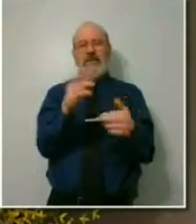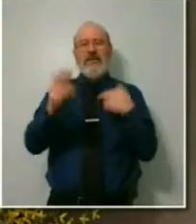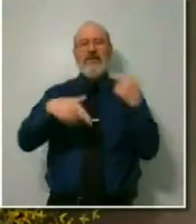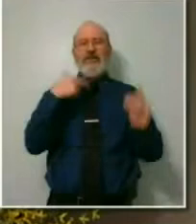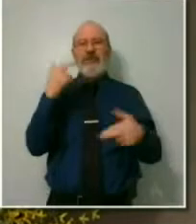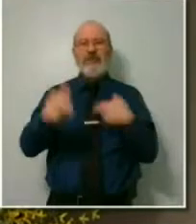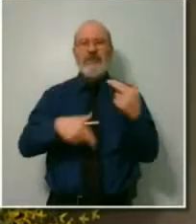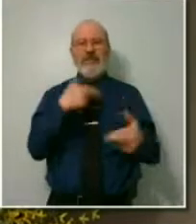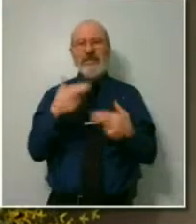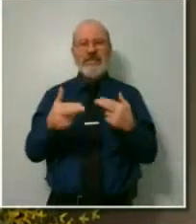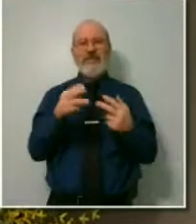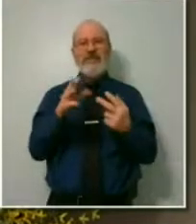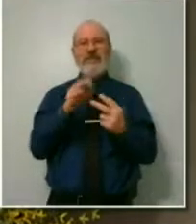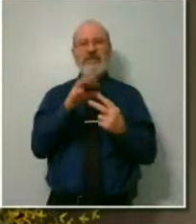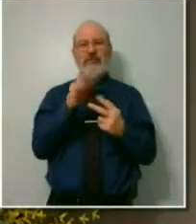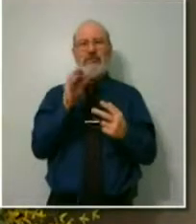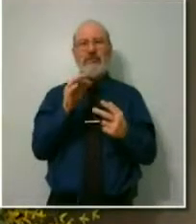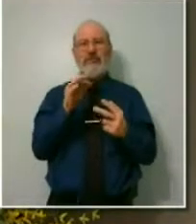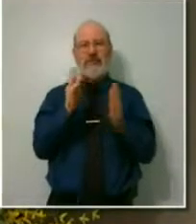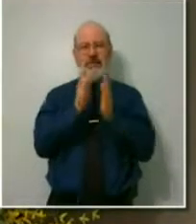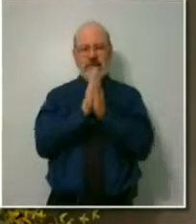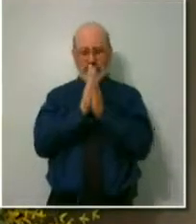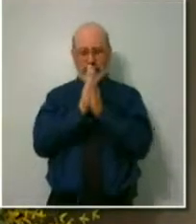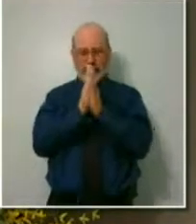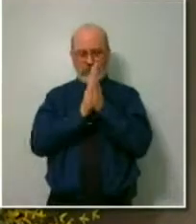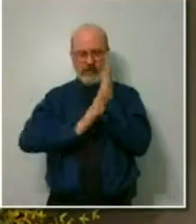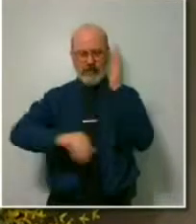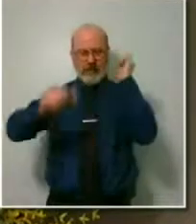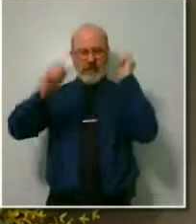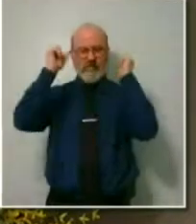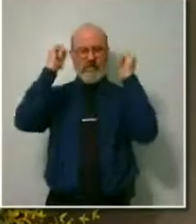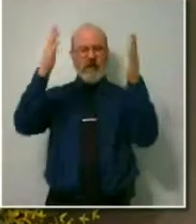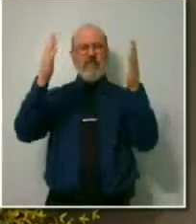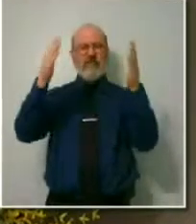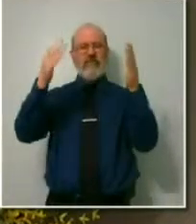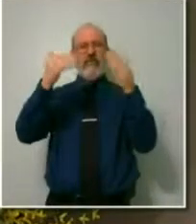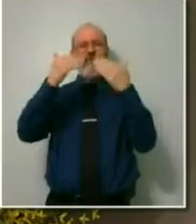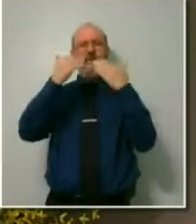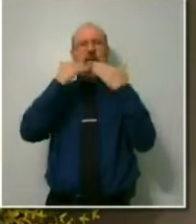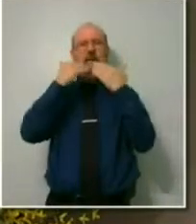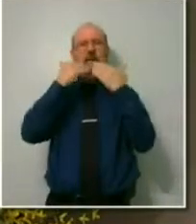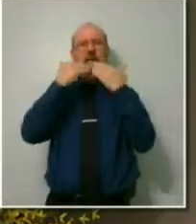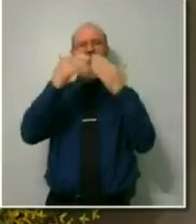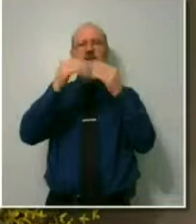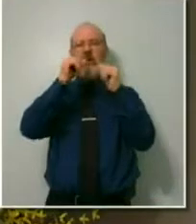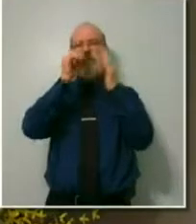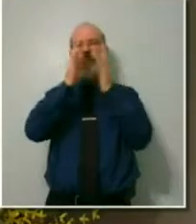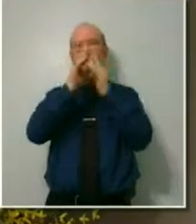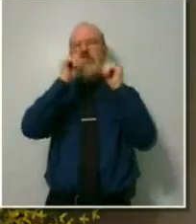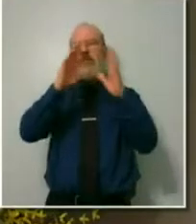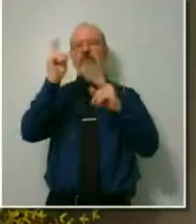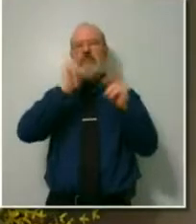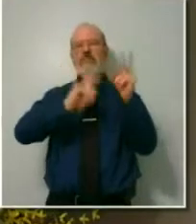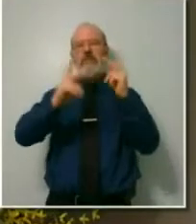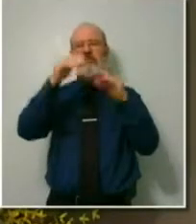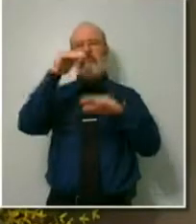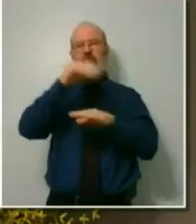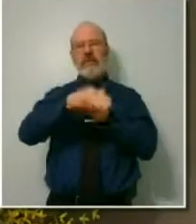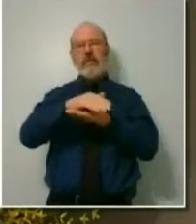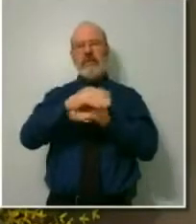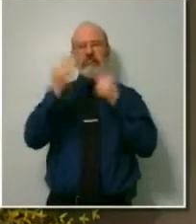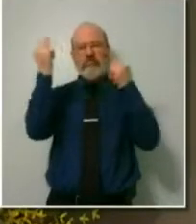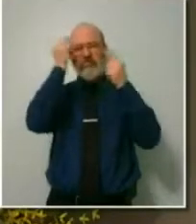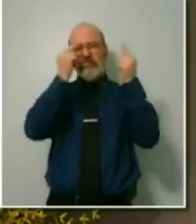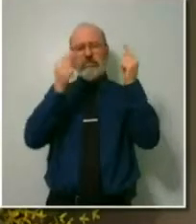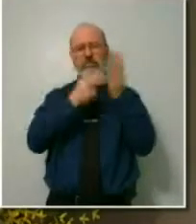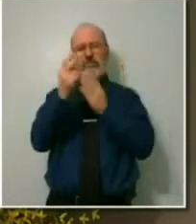your choice. Let's pray. Father in heaven, I pray you'll bless your people tonight as we ponder the truths that are evident from these